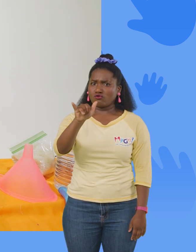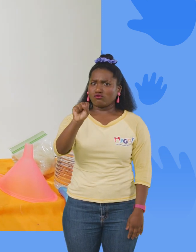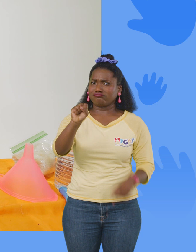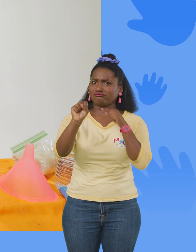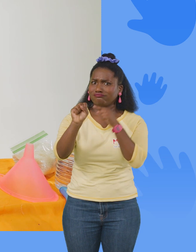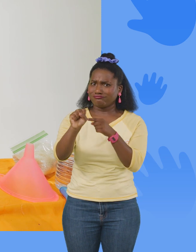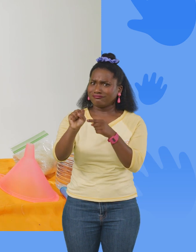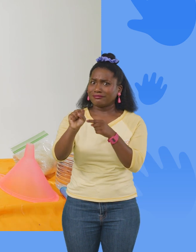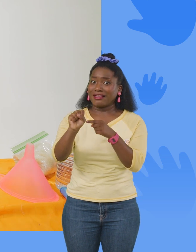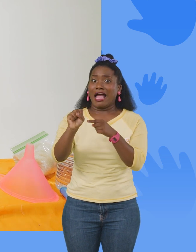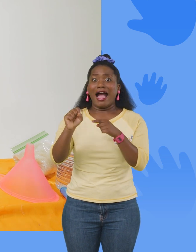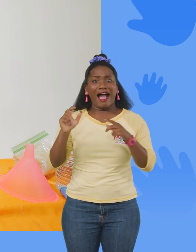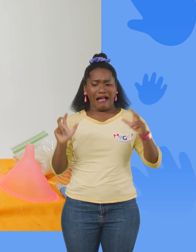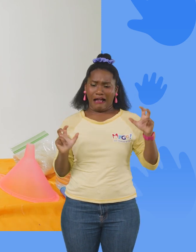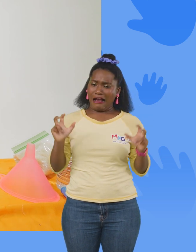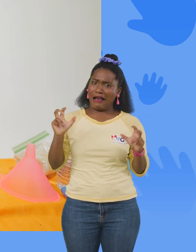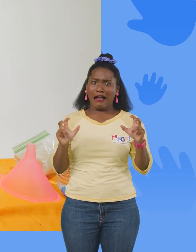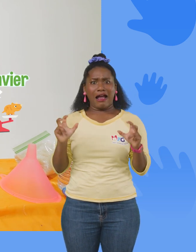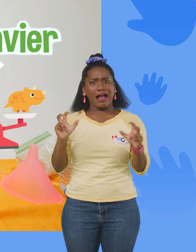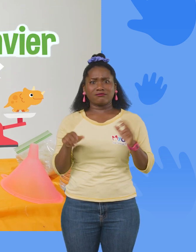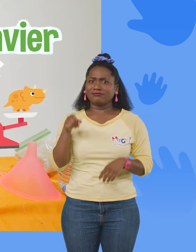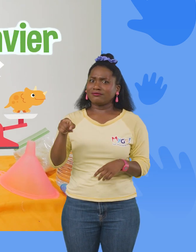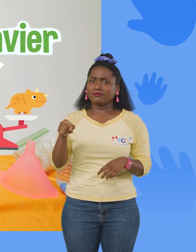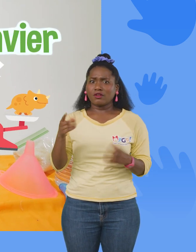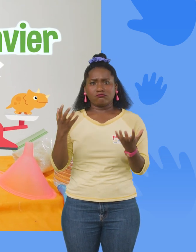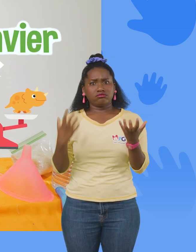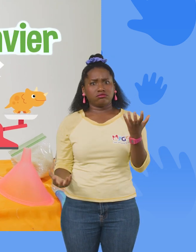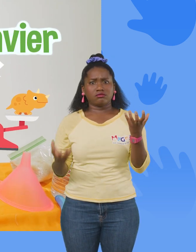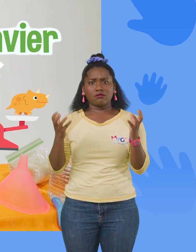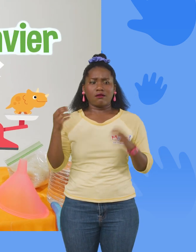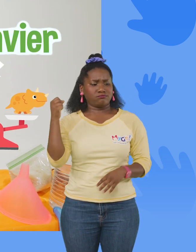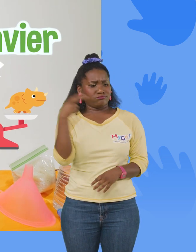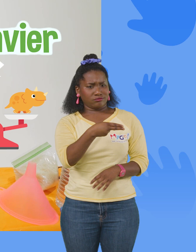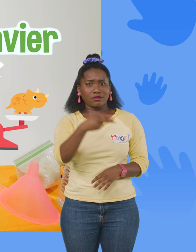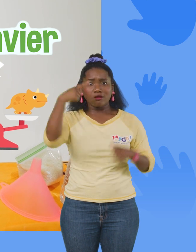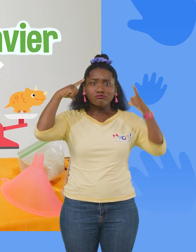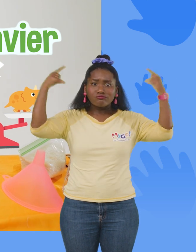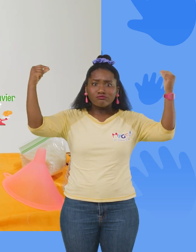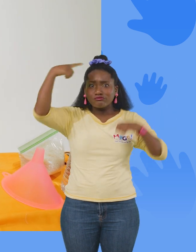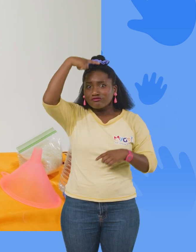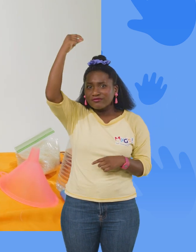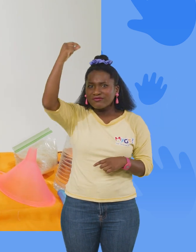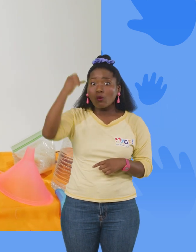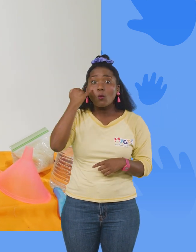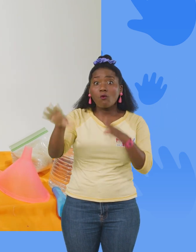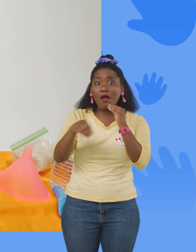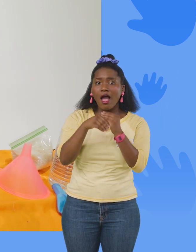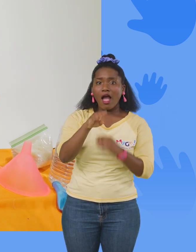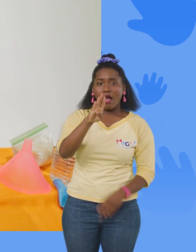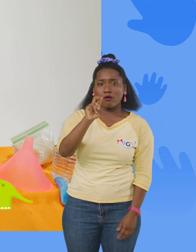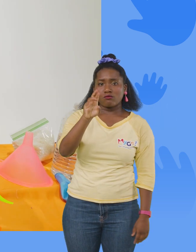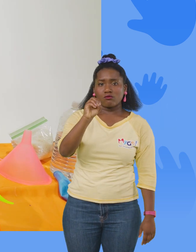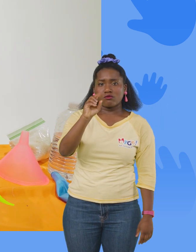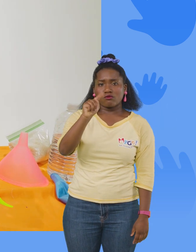toys, yeah. This T-Rex is heavier than the Triceratops. But what if we